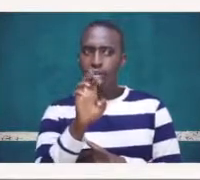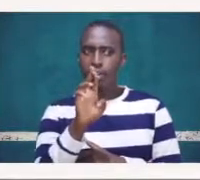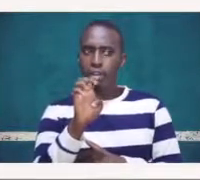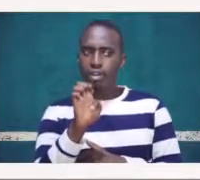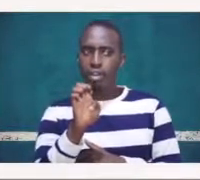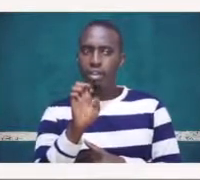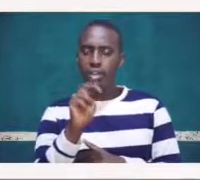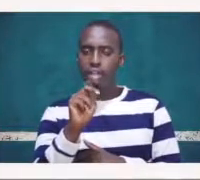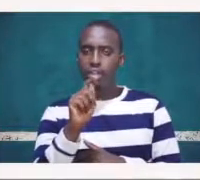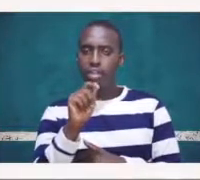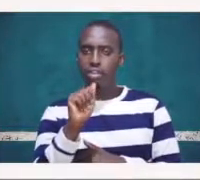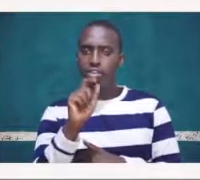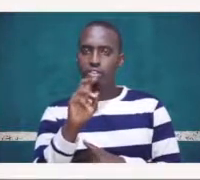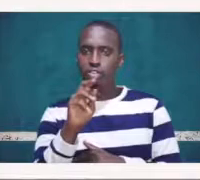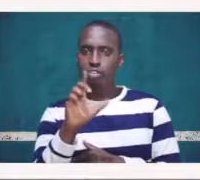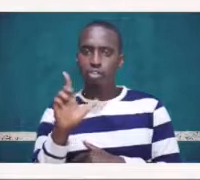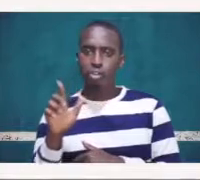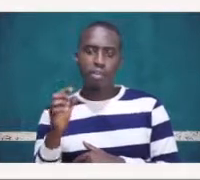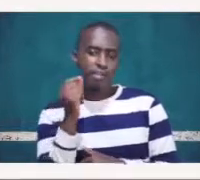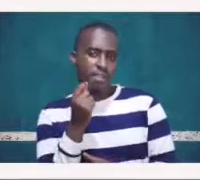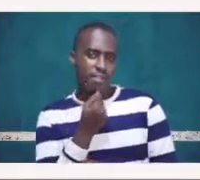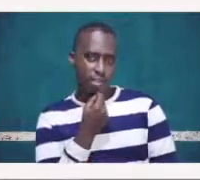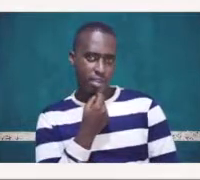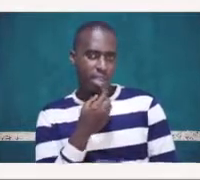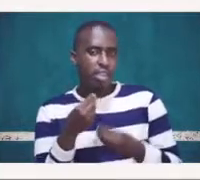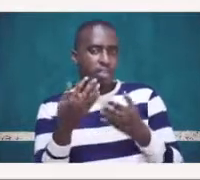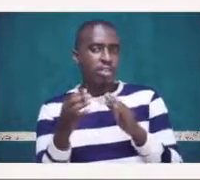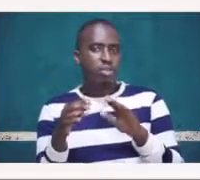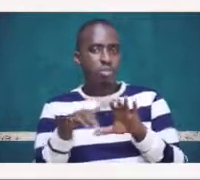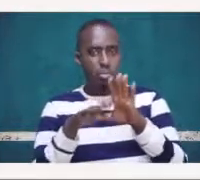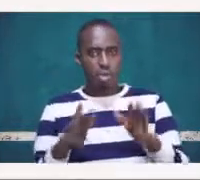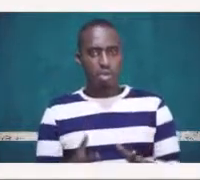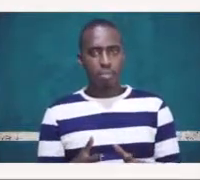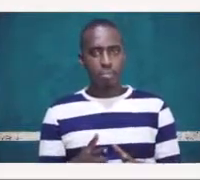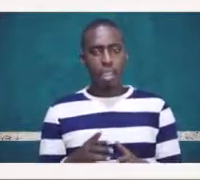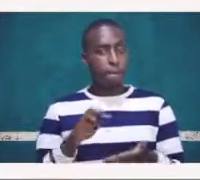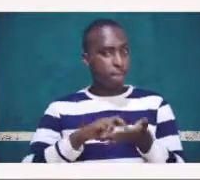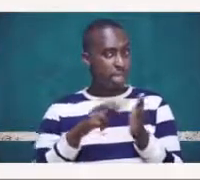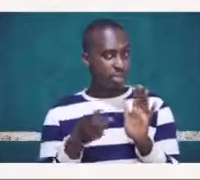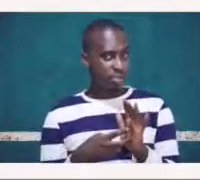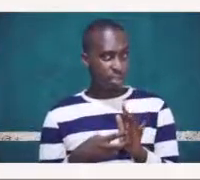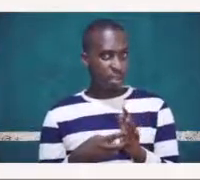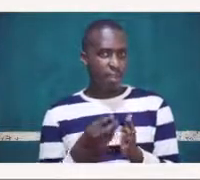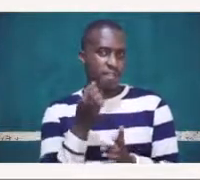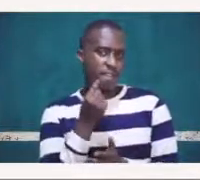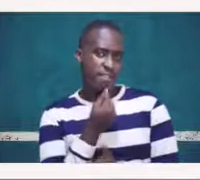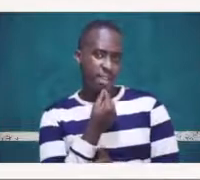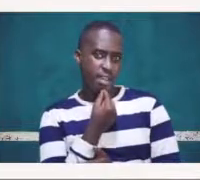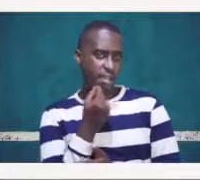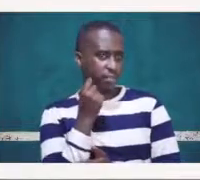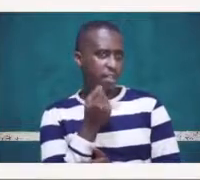a privilege given to member countries. The word preferential means a favor